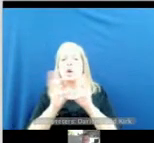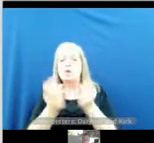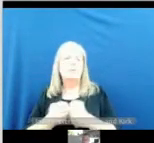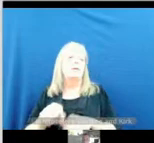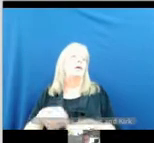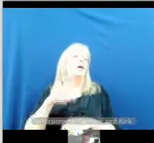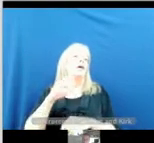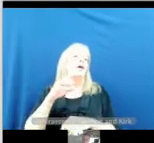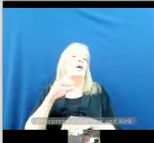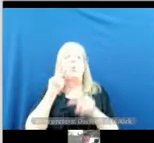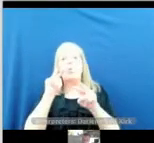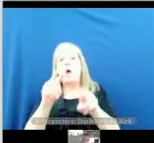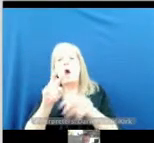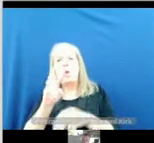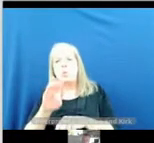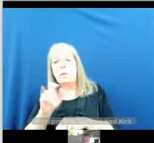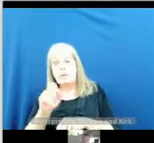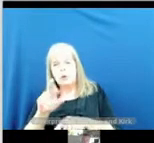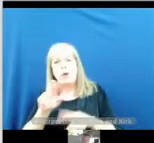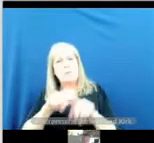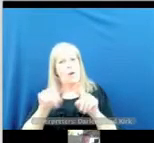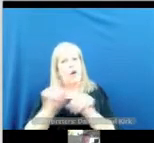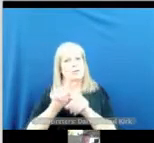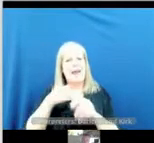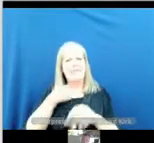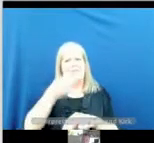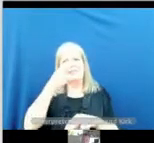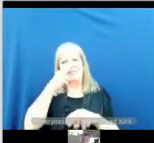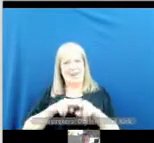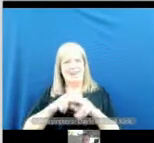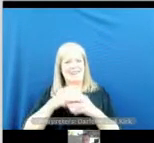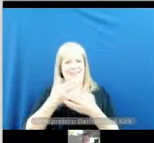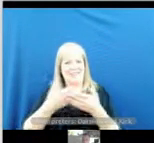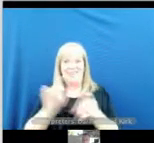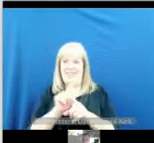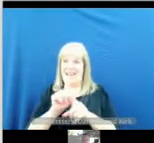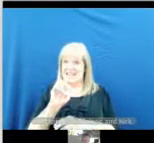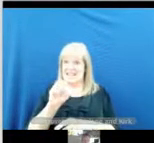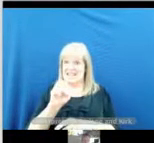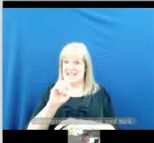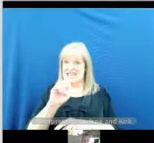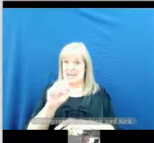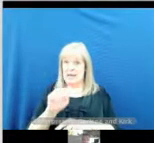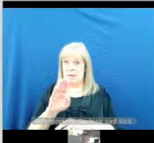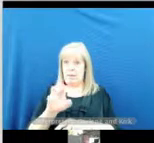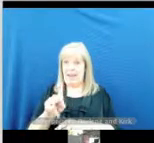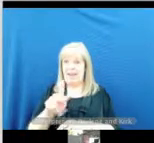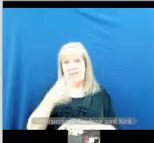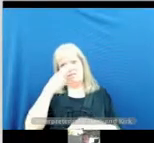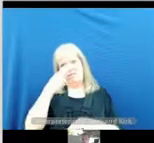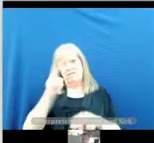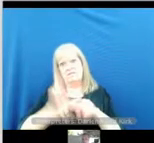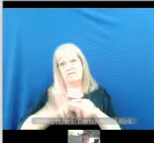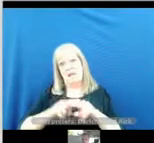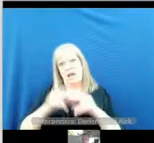And so we've mentioned CVEC, which is an amazing camp that is intense and